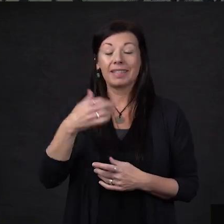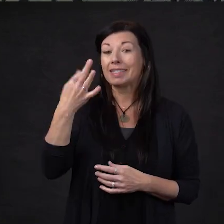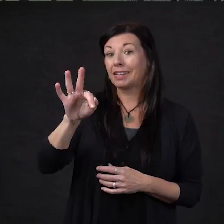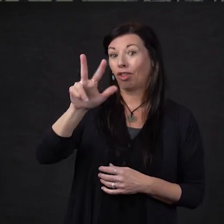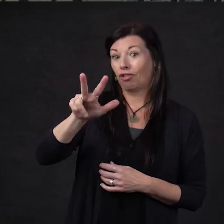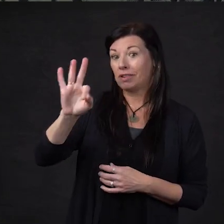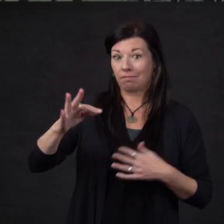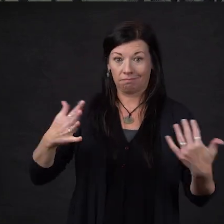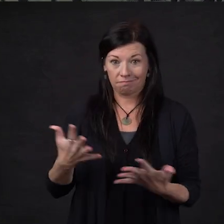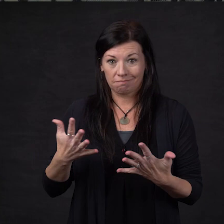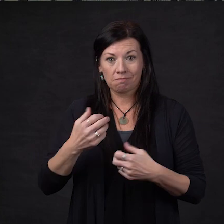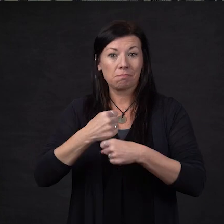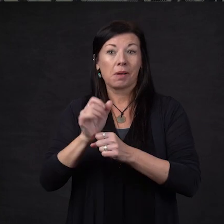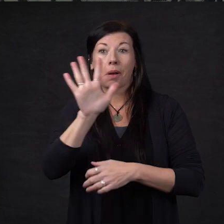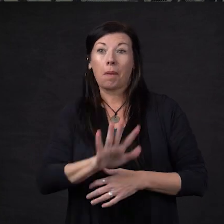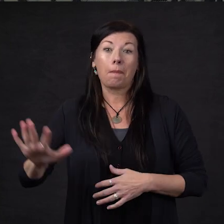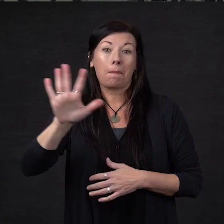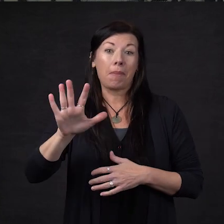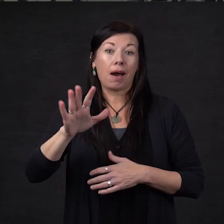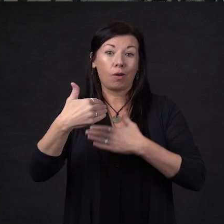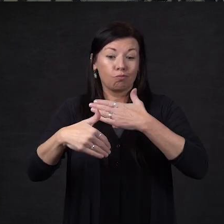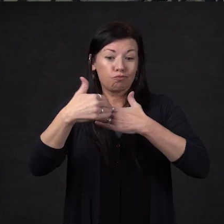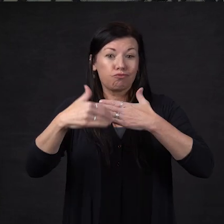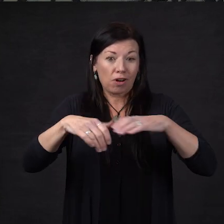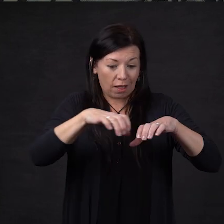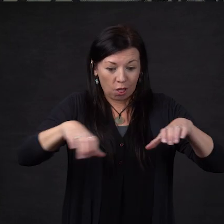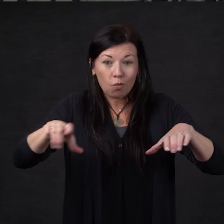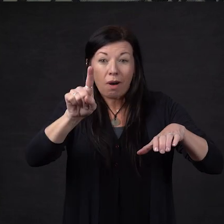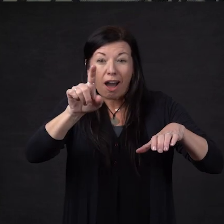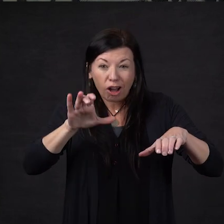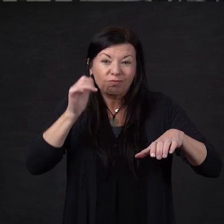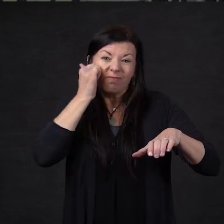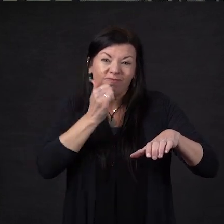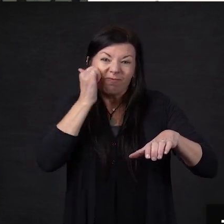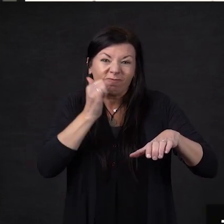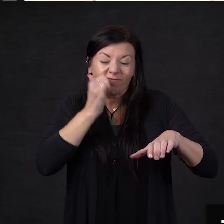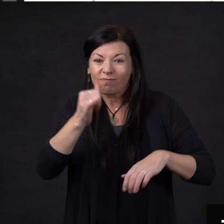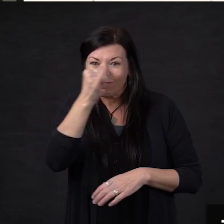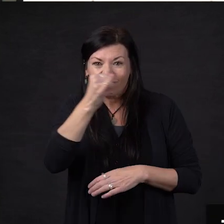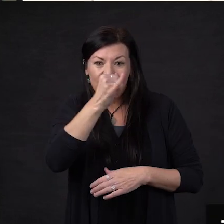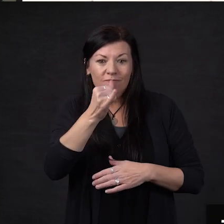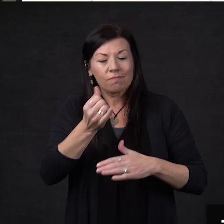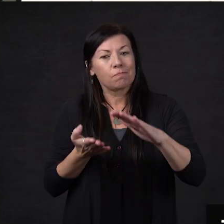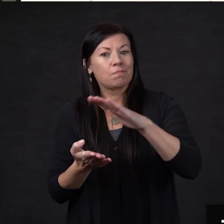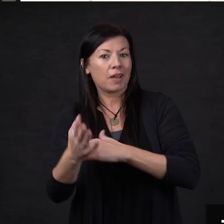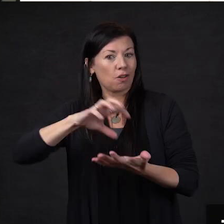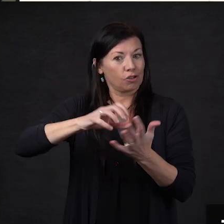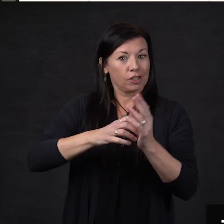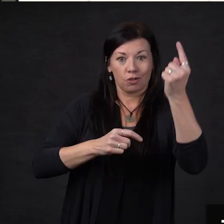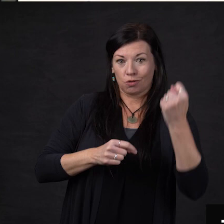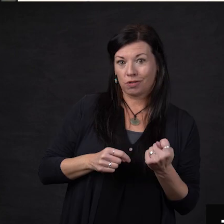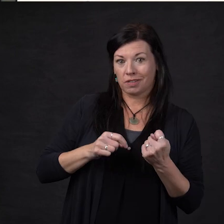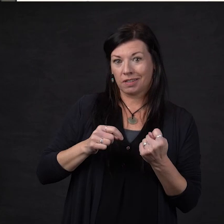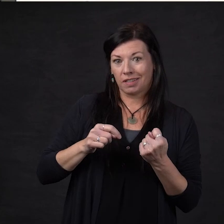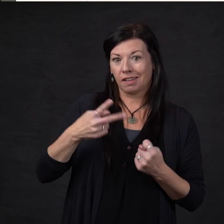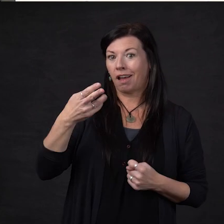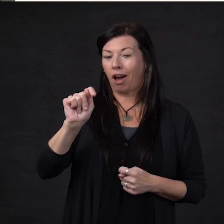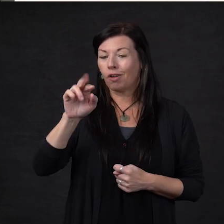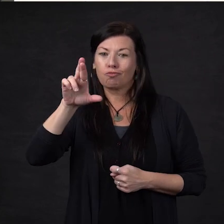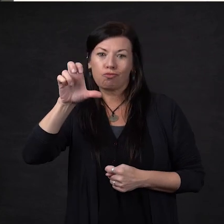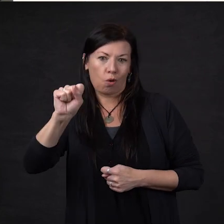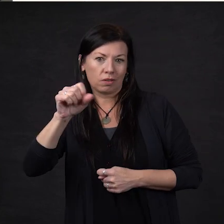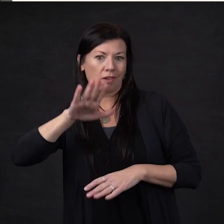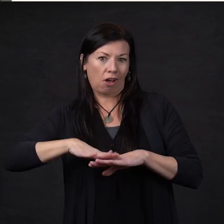In 1939, they made about 100 loaves of bread each day. Colorado Index article. They baked cookies on Tuesdays, hot rolls